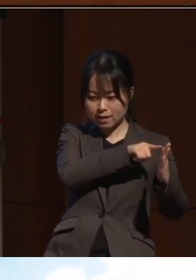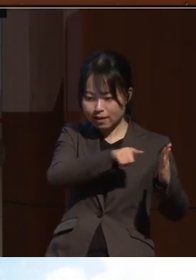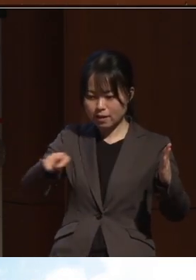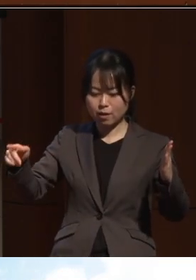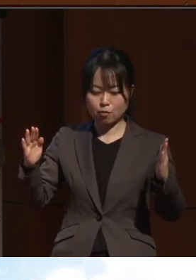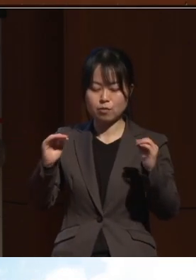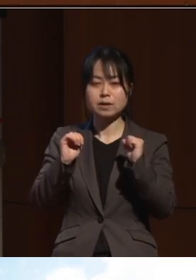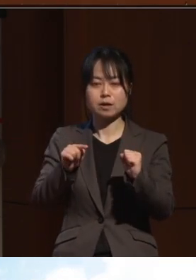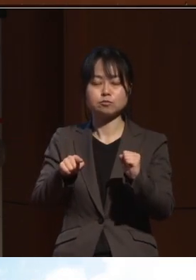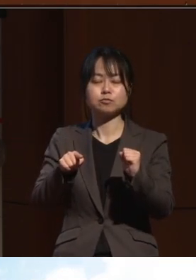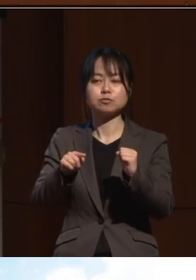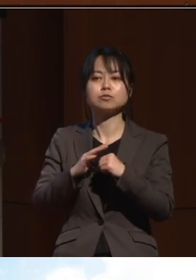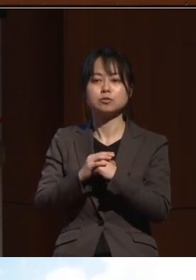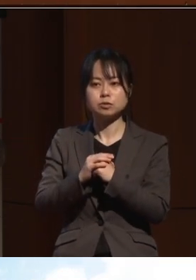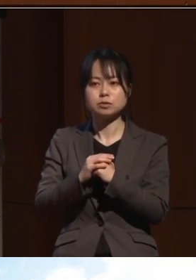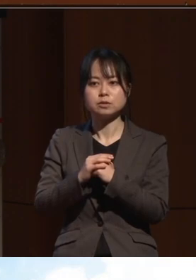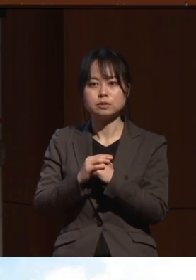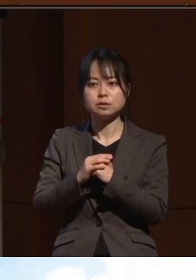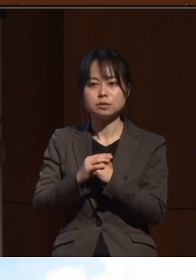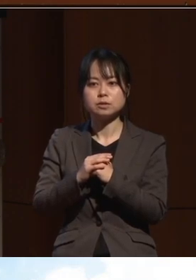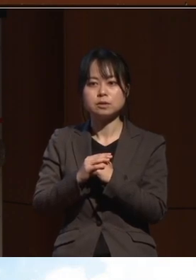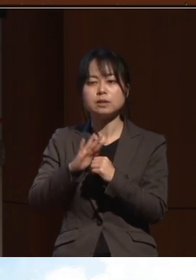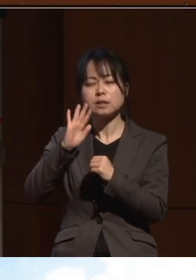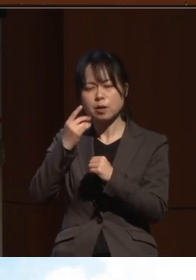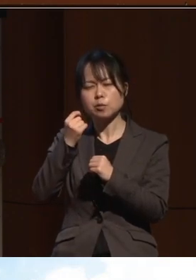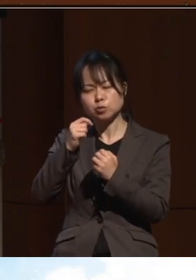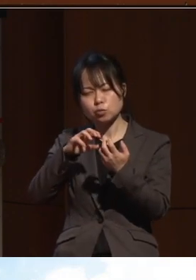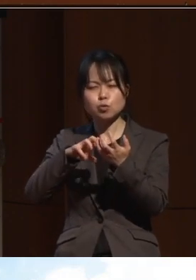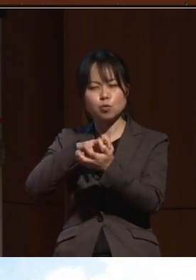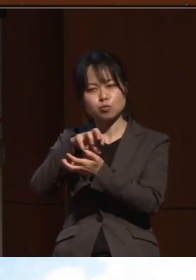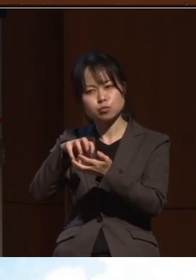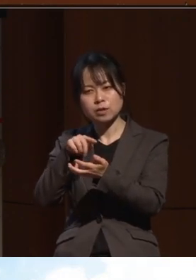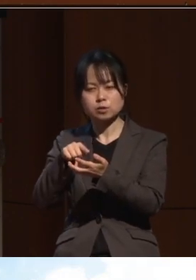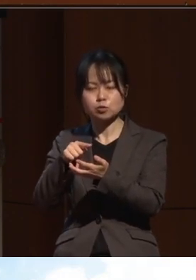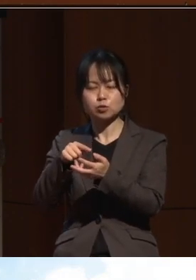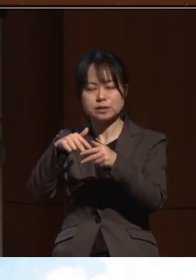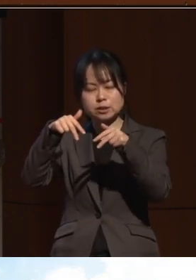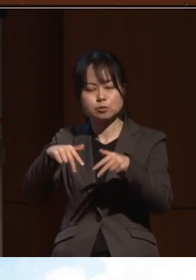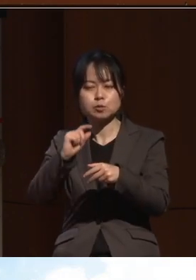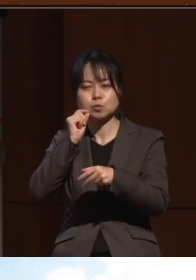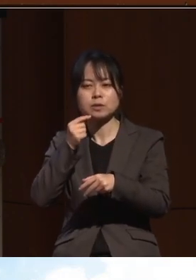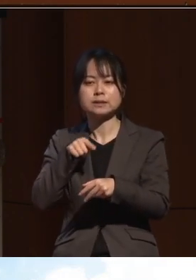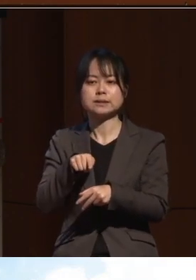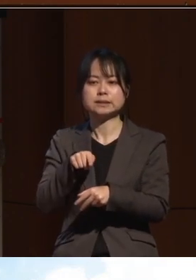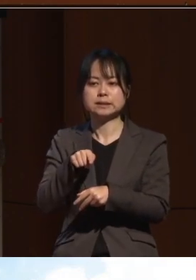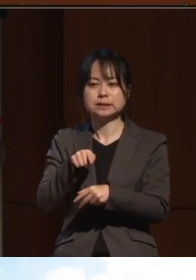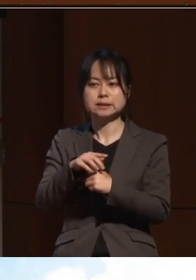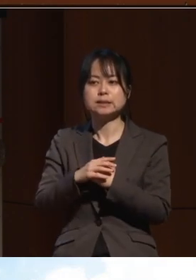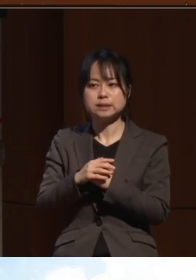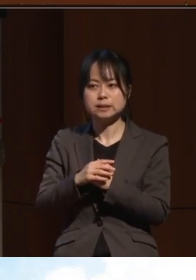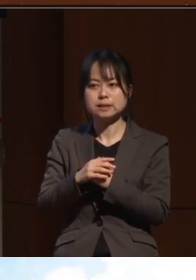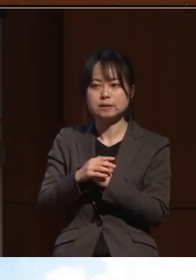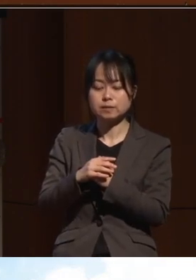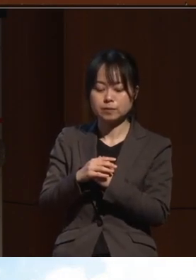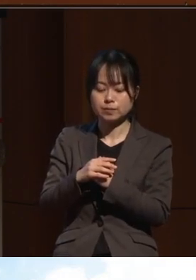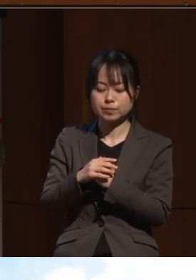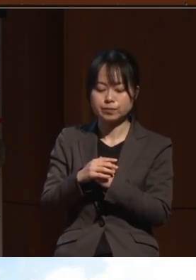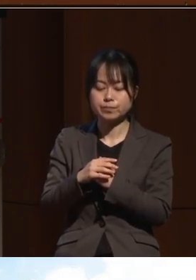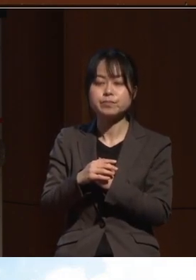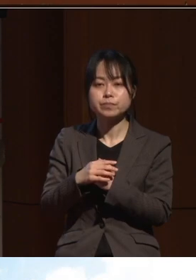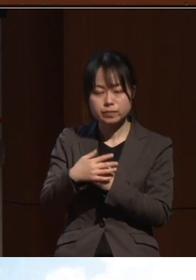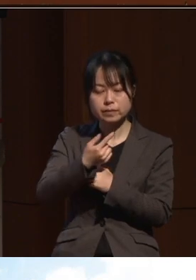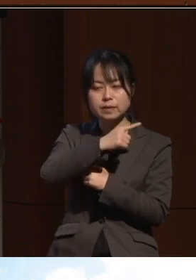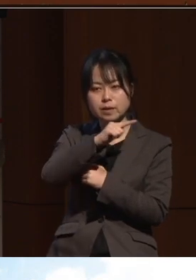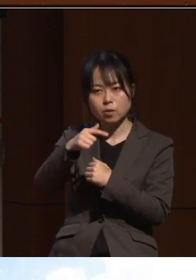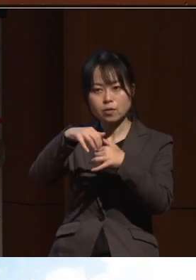more of a complicated architecture, but it spans various government agencies as well as organisations outside of